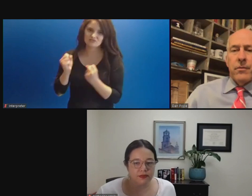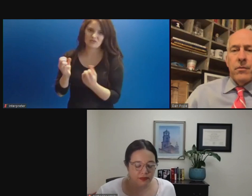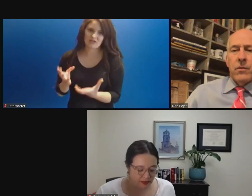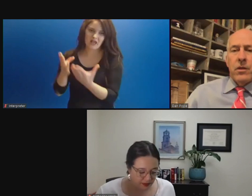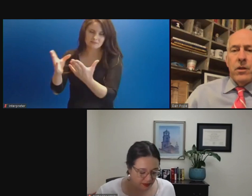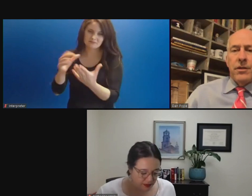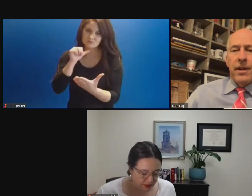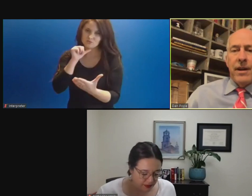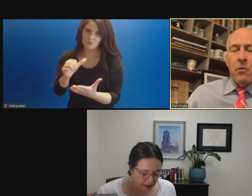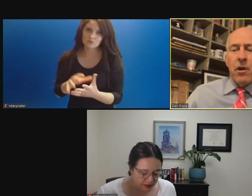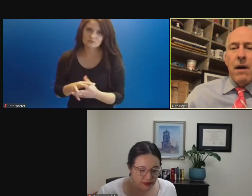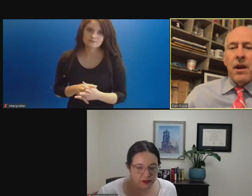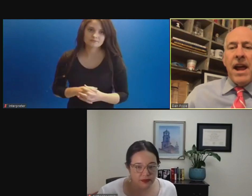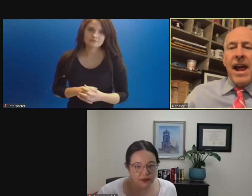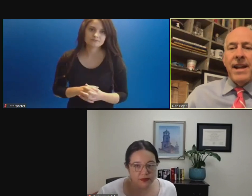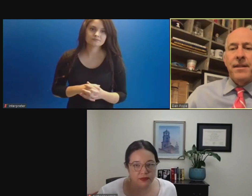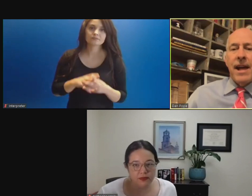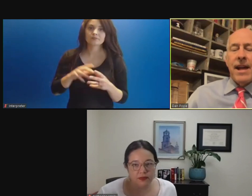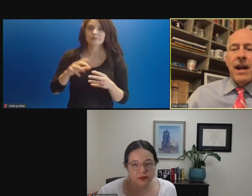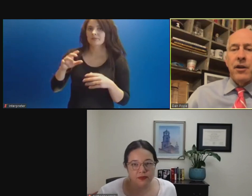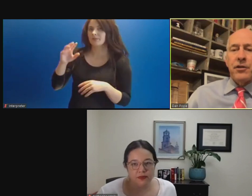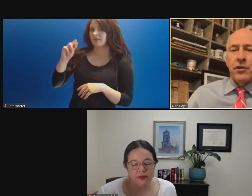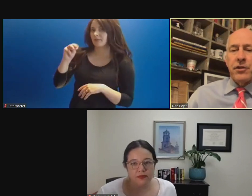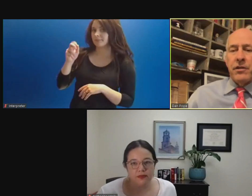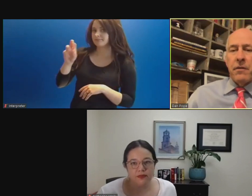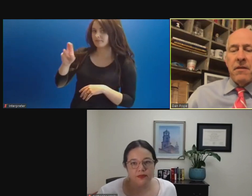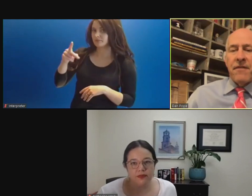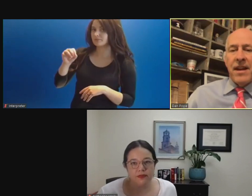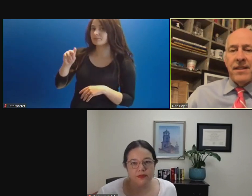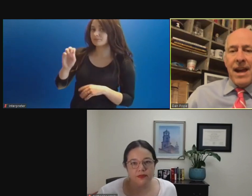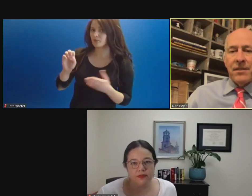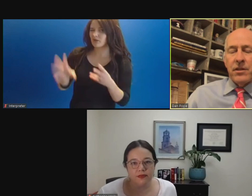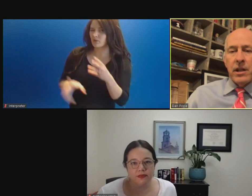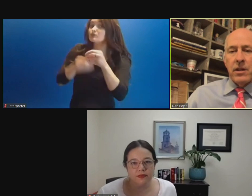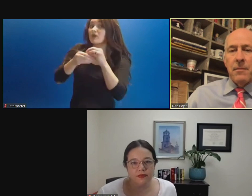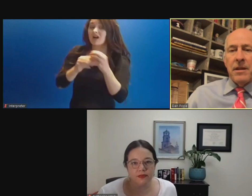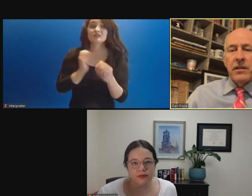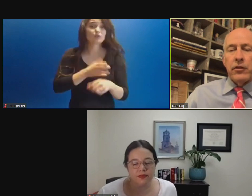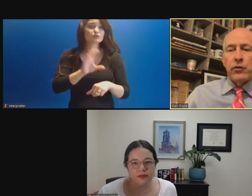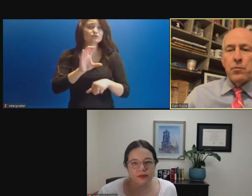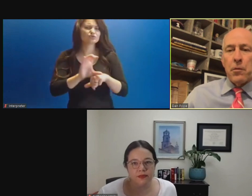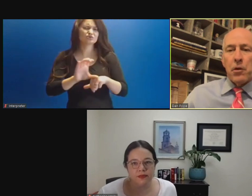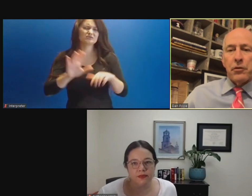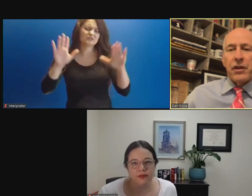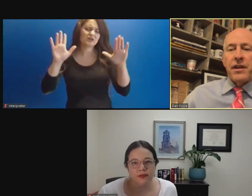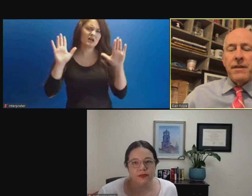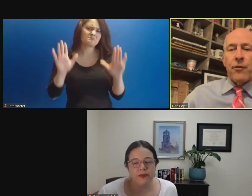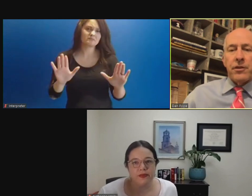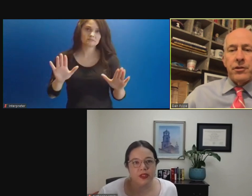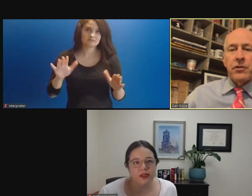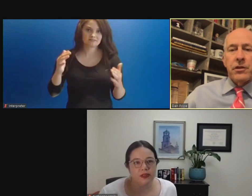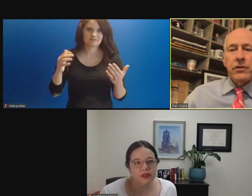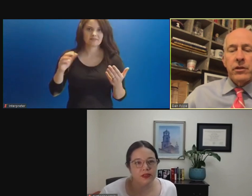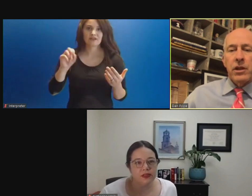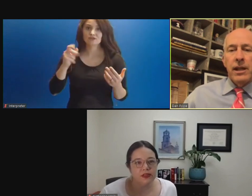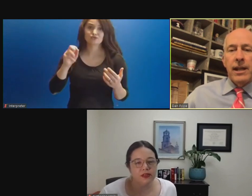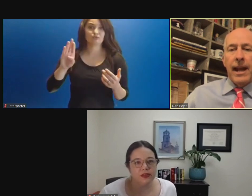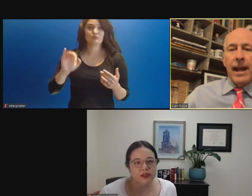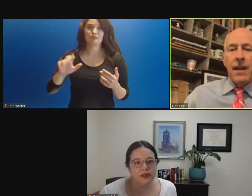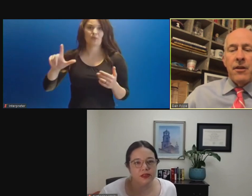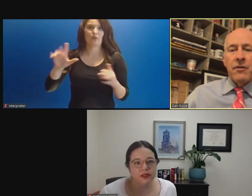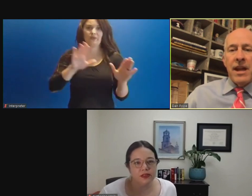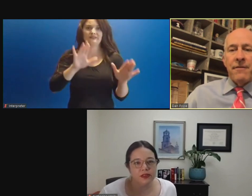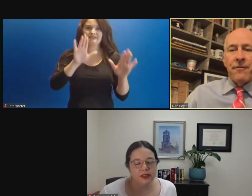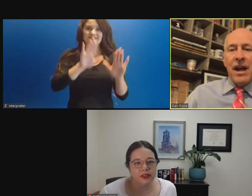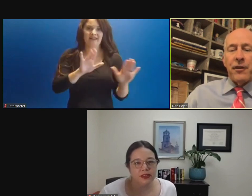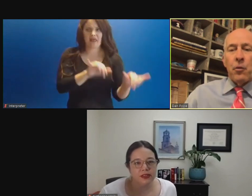it. Terry, I want to add to that. Our churches have been fantastic. I mean, this is Super Bowl Sunday for our churches,